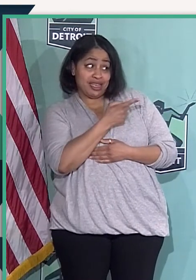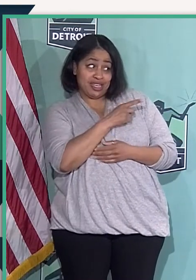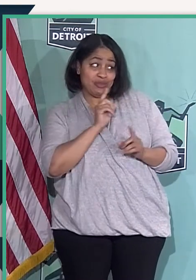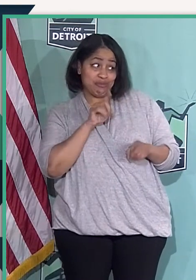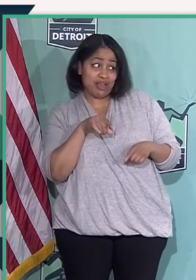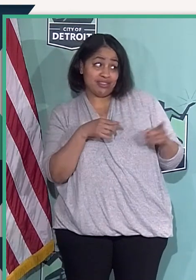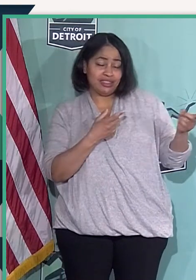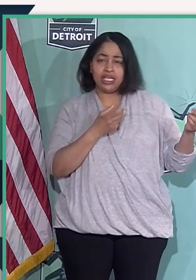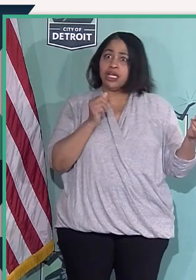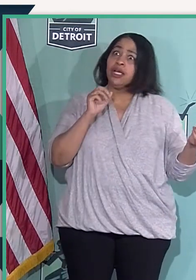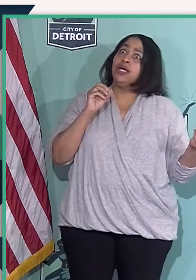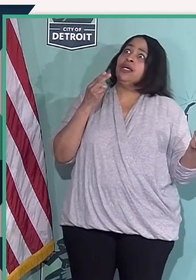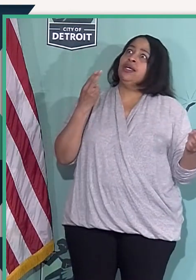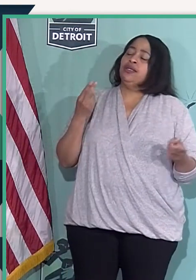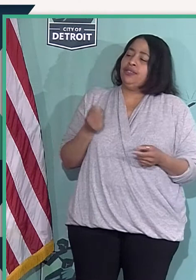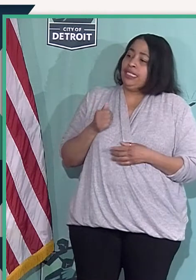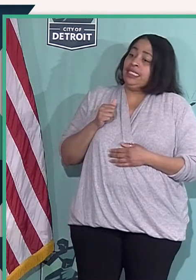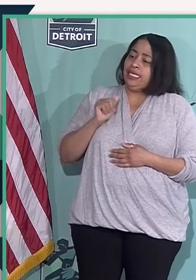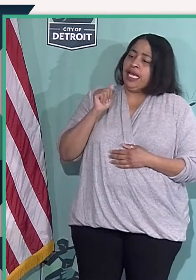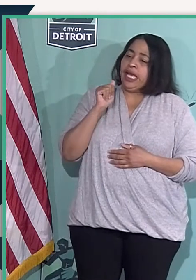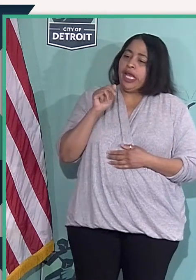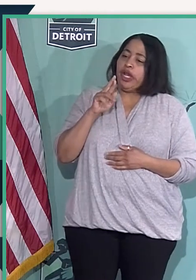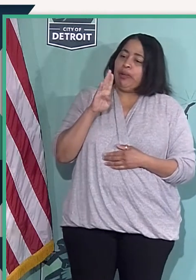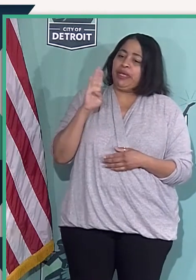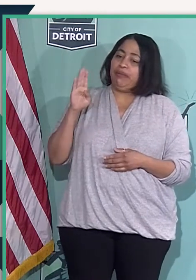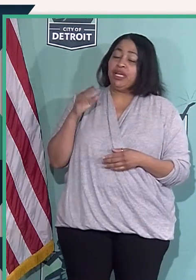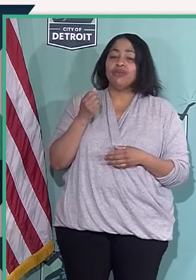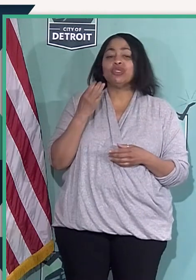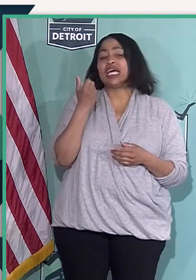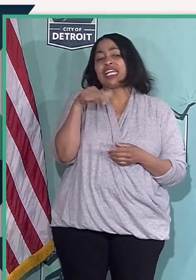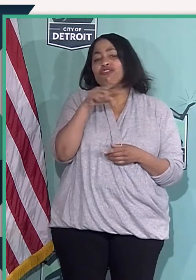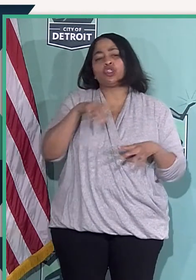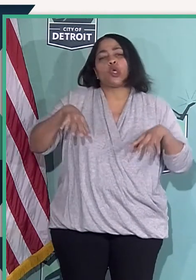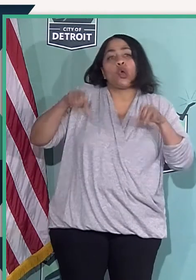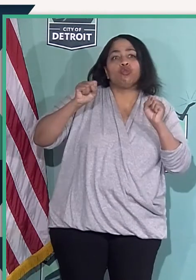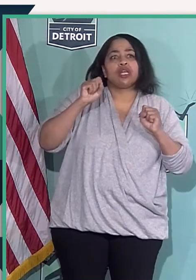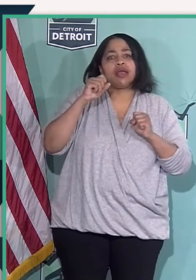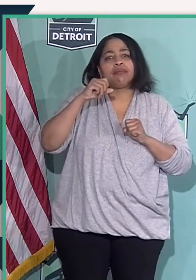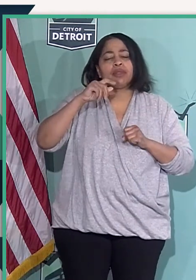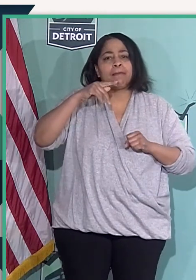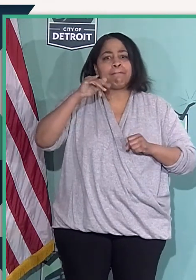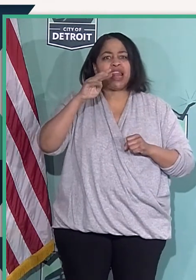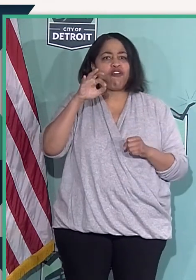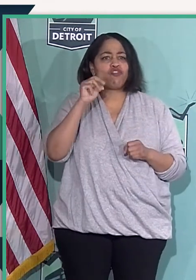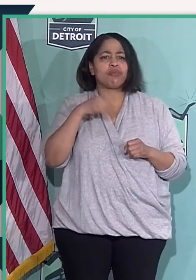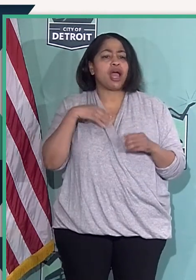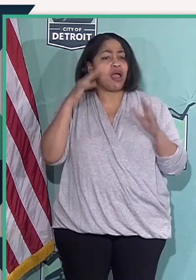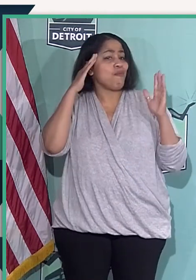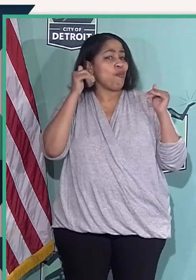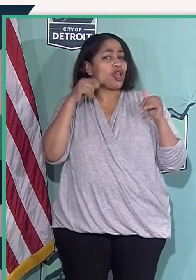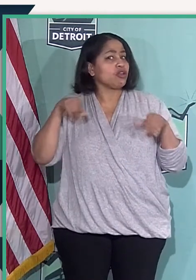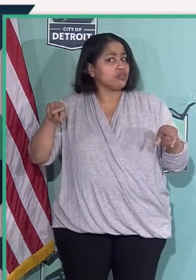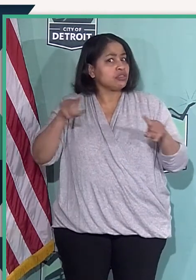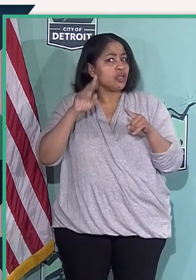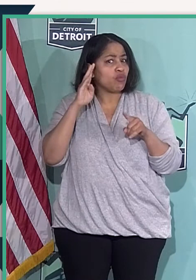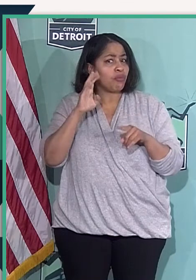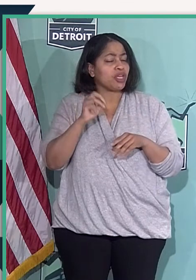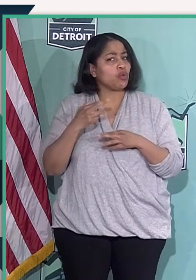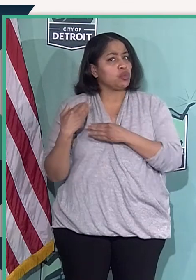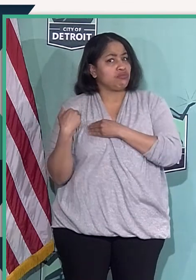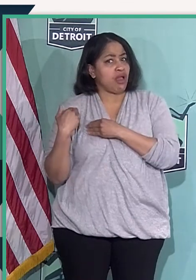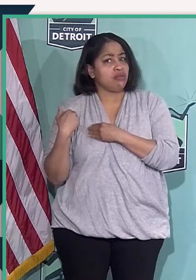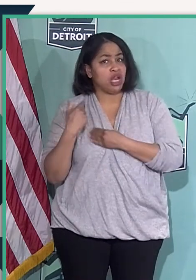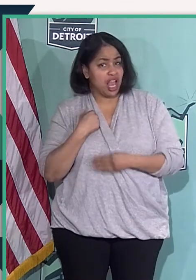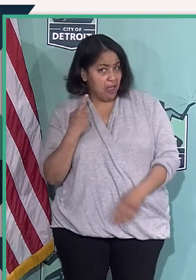Oh, Airbnb. So any of those hosting platforms, I would hope that they're just being responsible. You know,